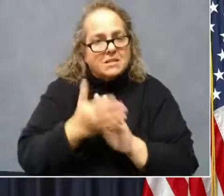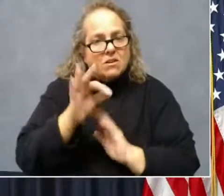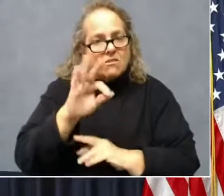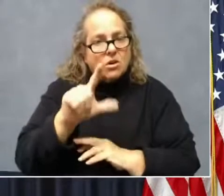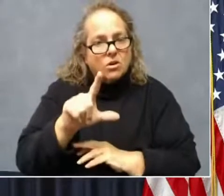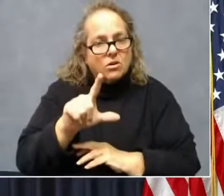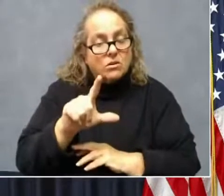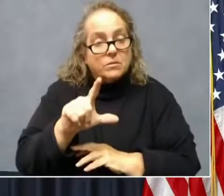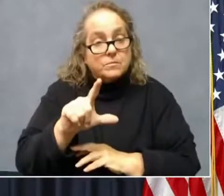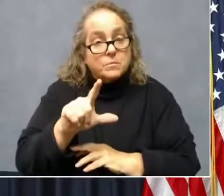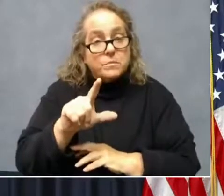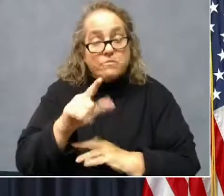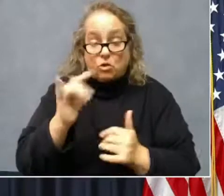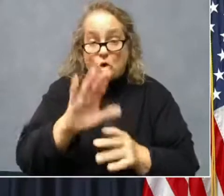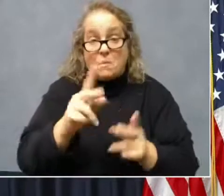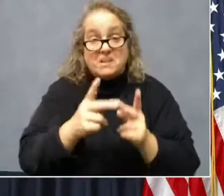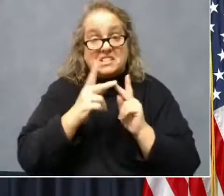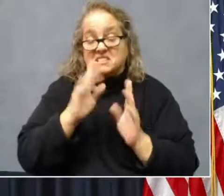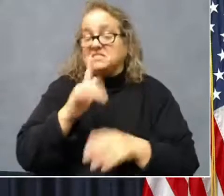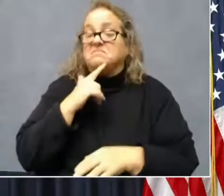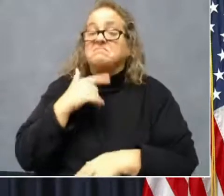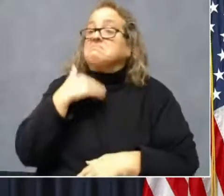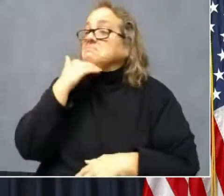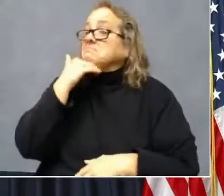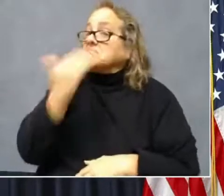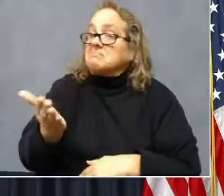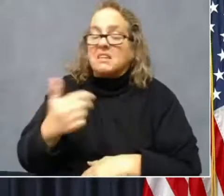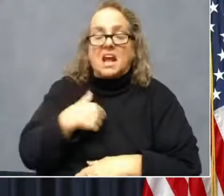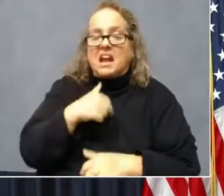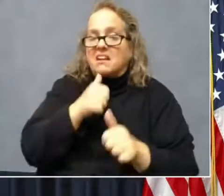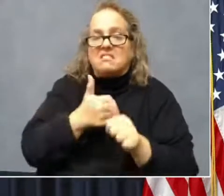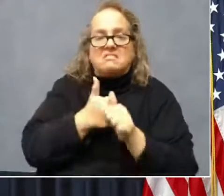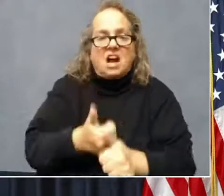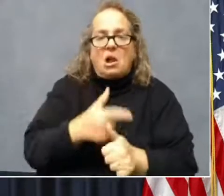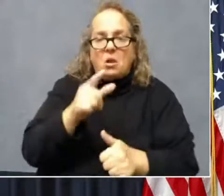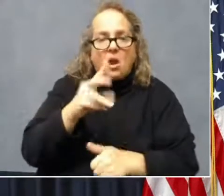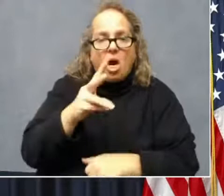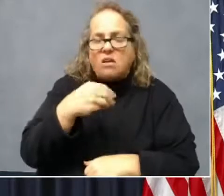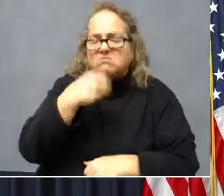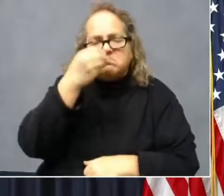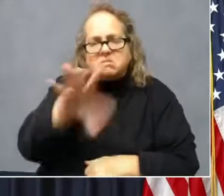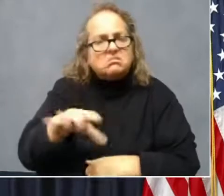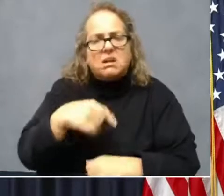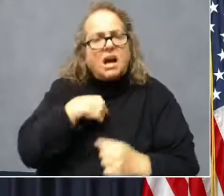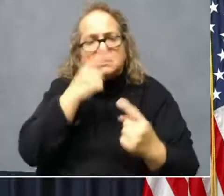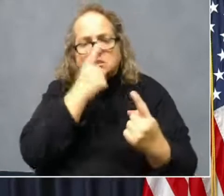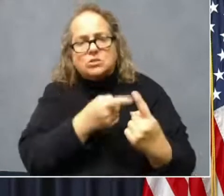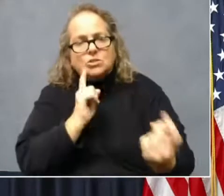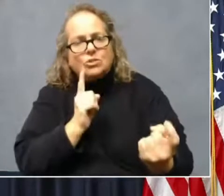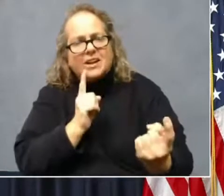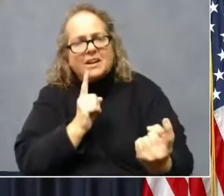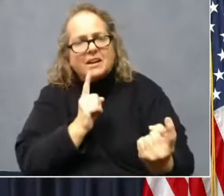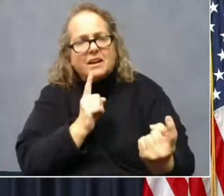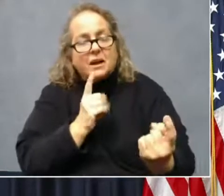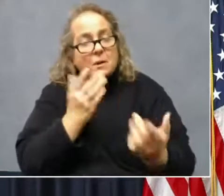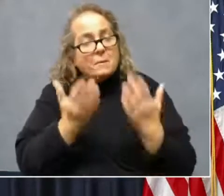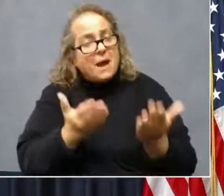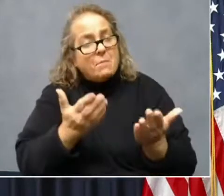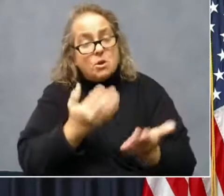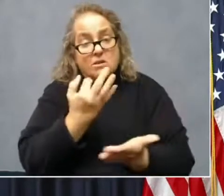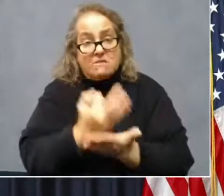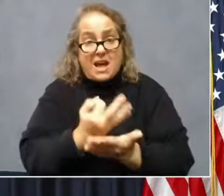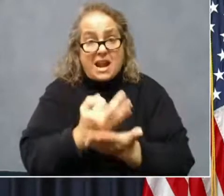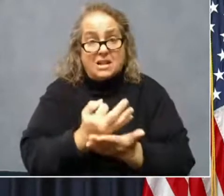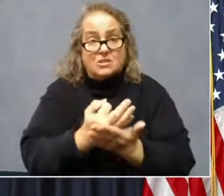is, I'm not going to follow any law I disagree with. And it may be creating real financial hardship. But is our rule now that if something